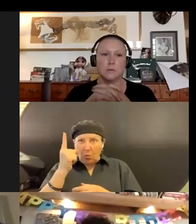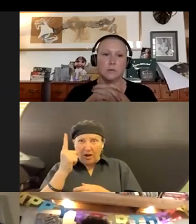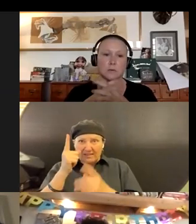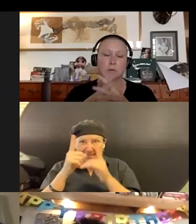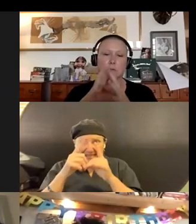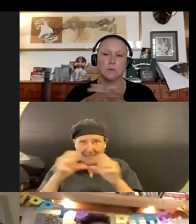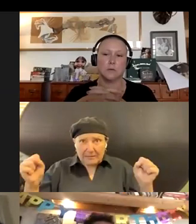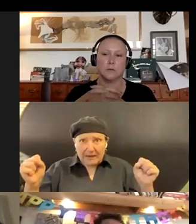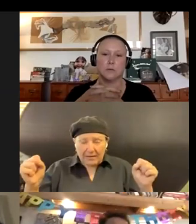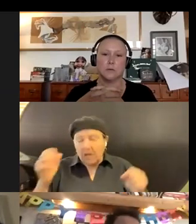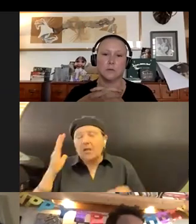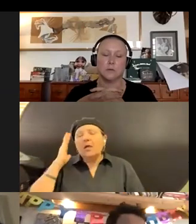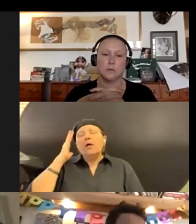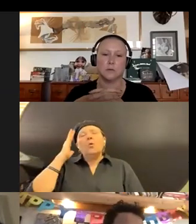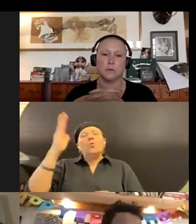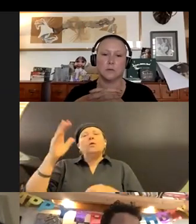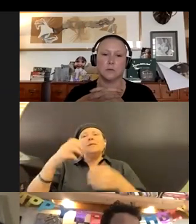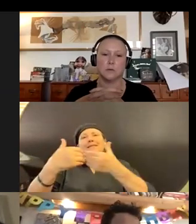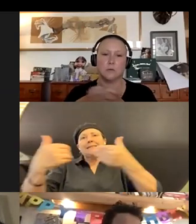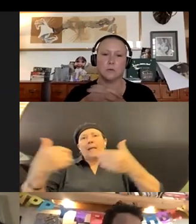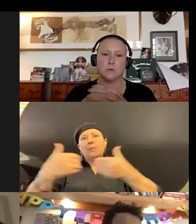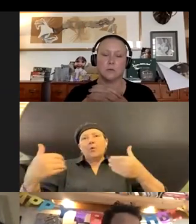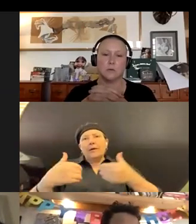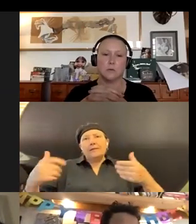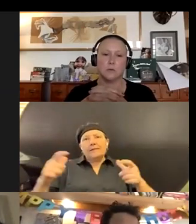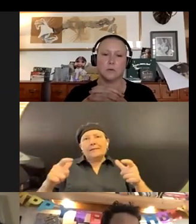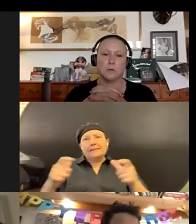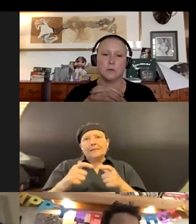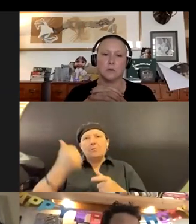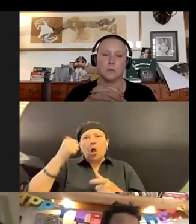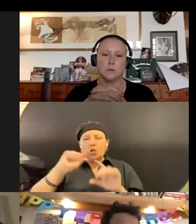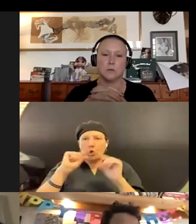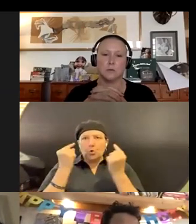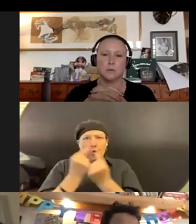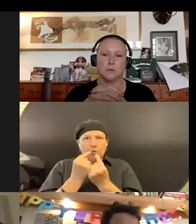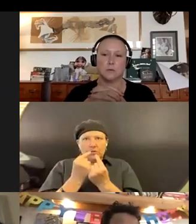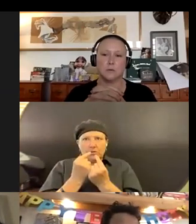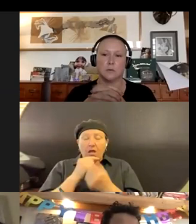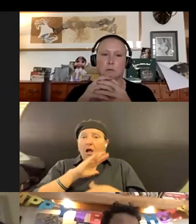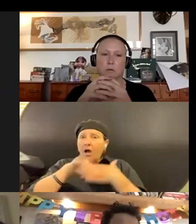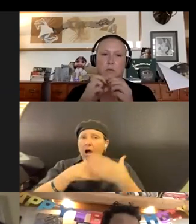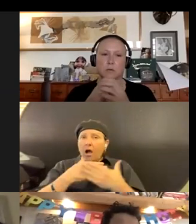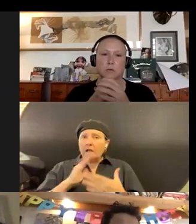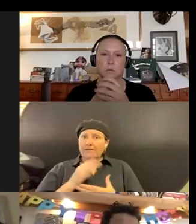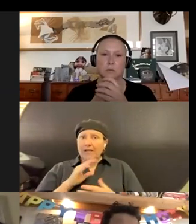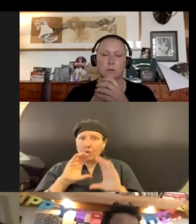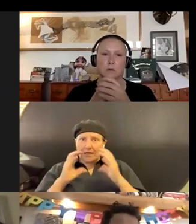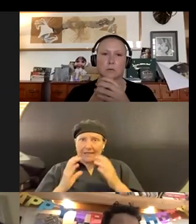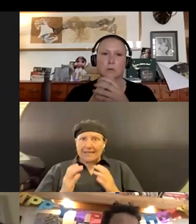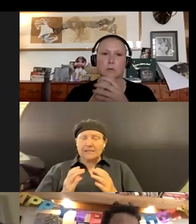splitting the students up into smaller groups. Pretty much all of our classes will be spending some